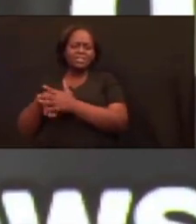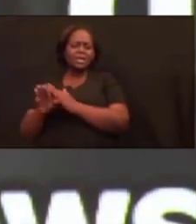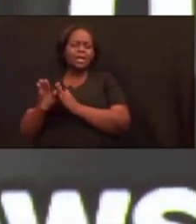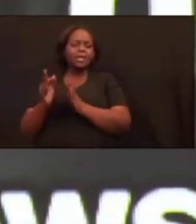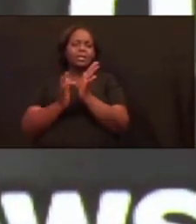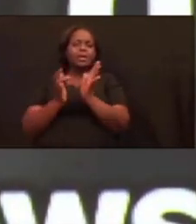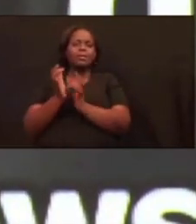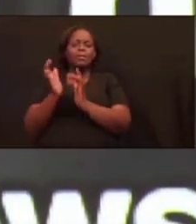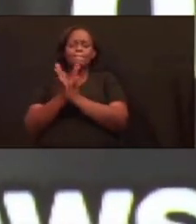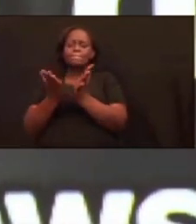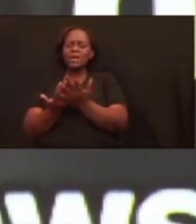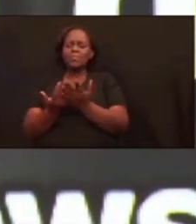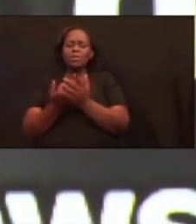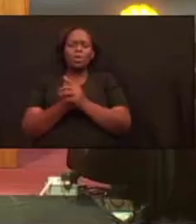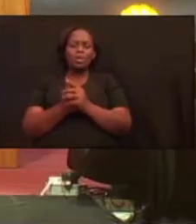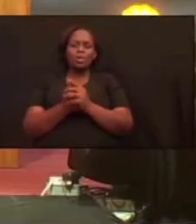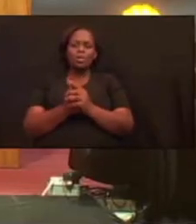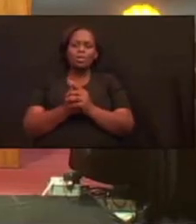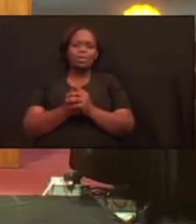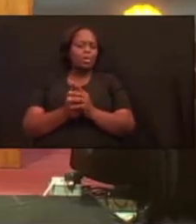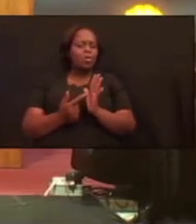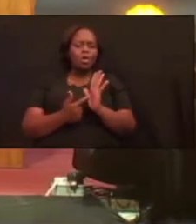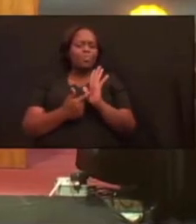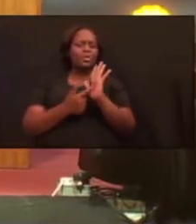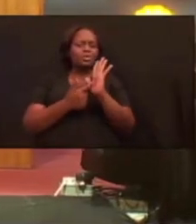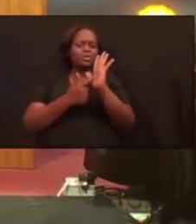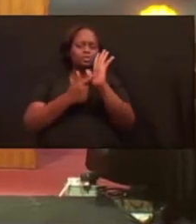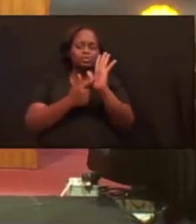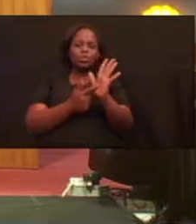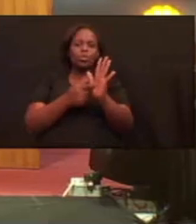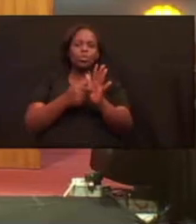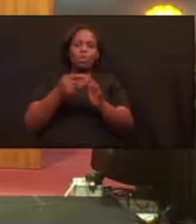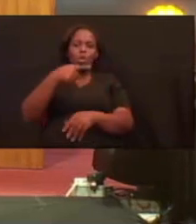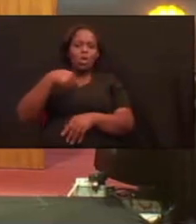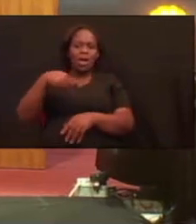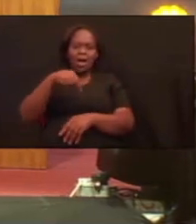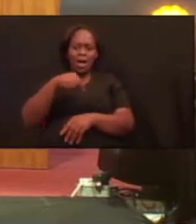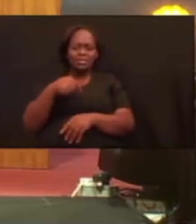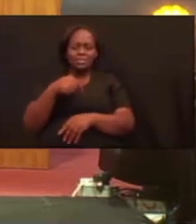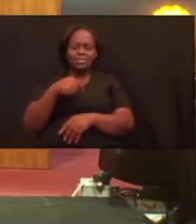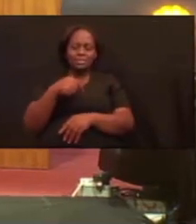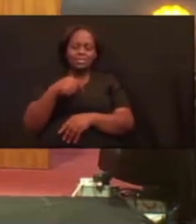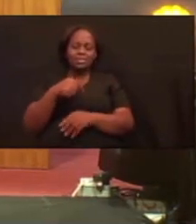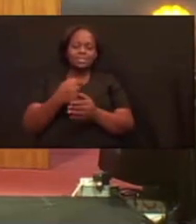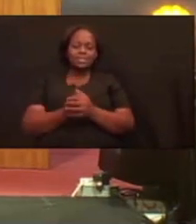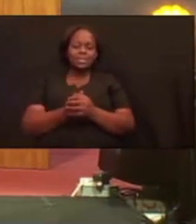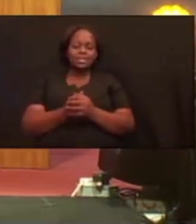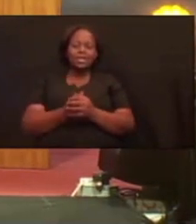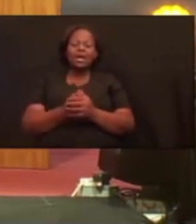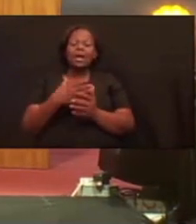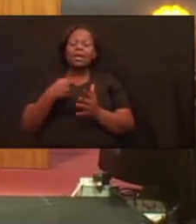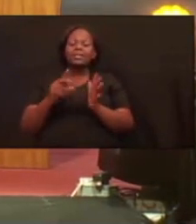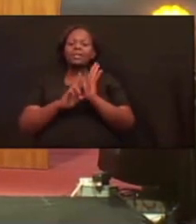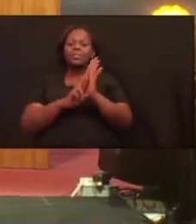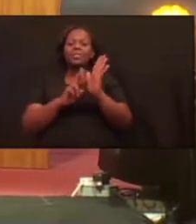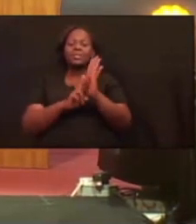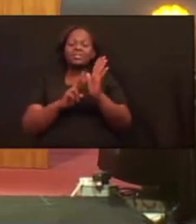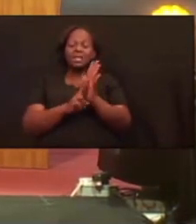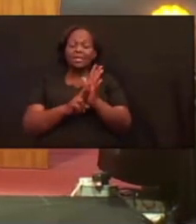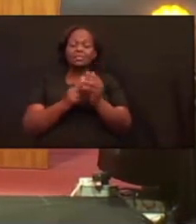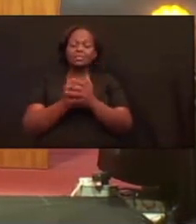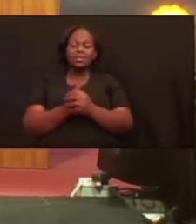who received their dead back to life. Every one of those people represented a dimension of